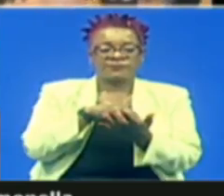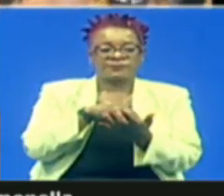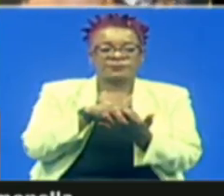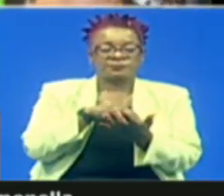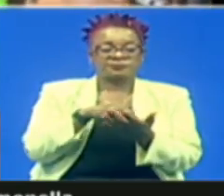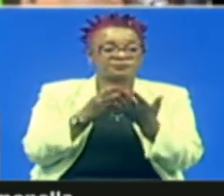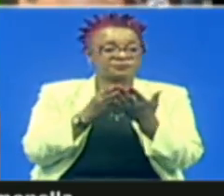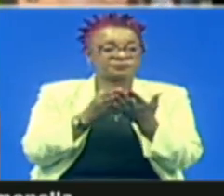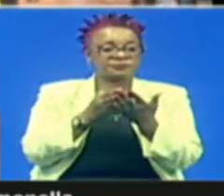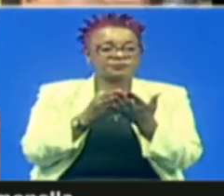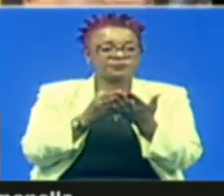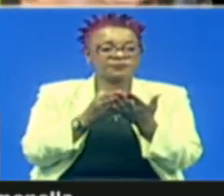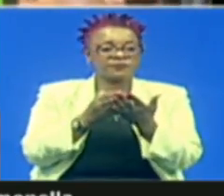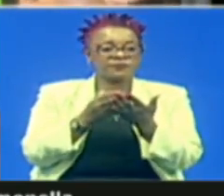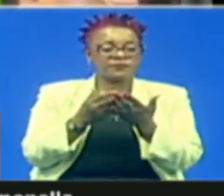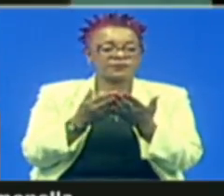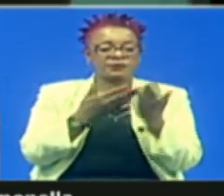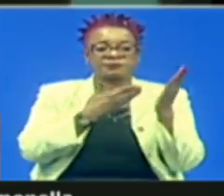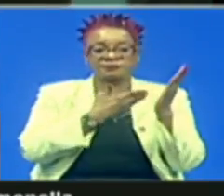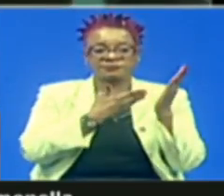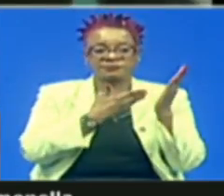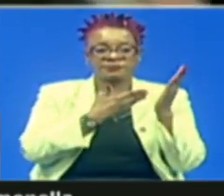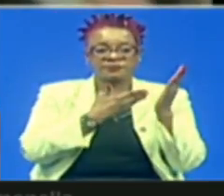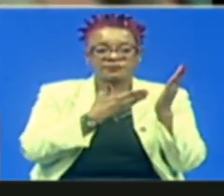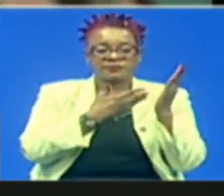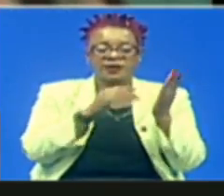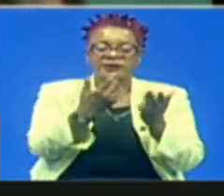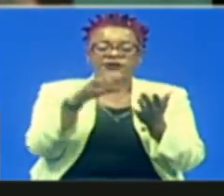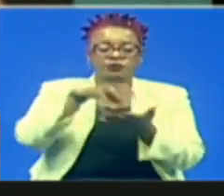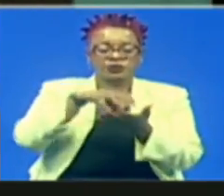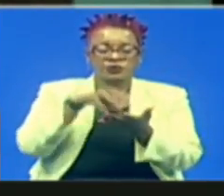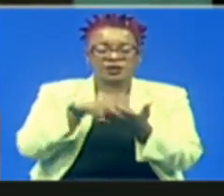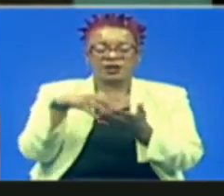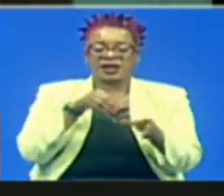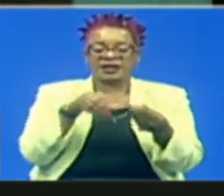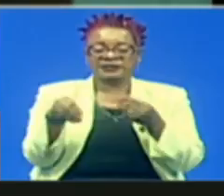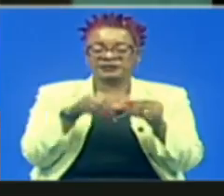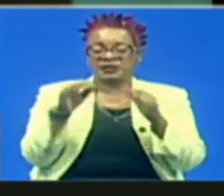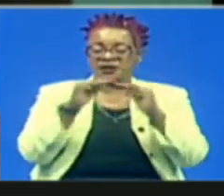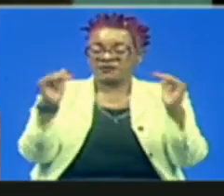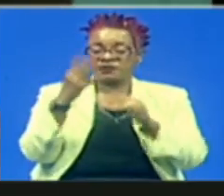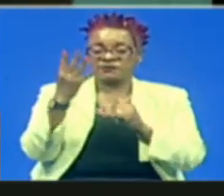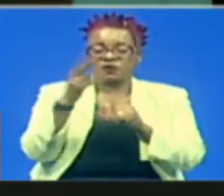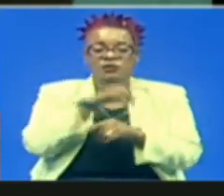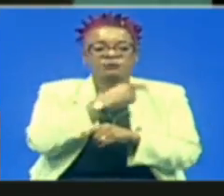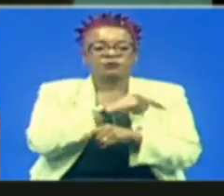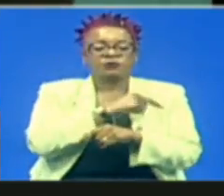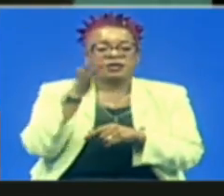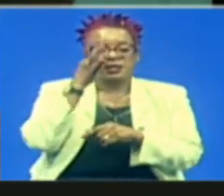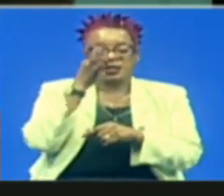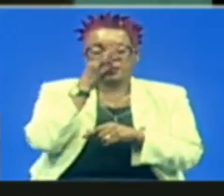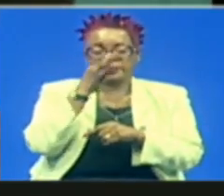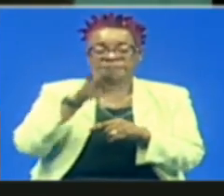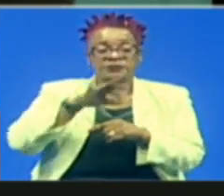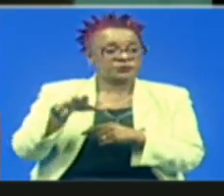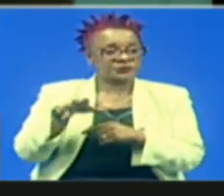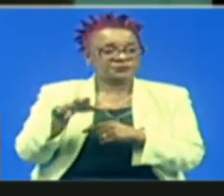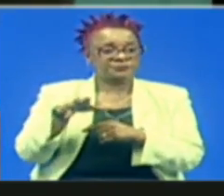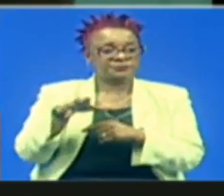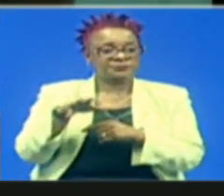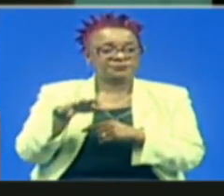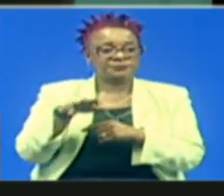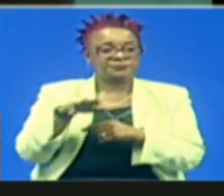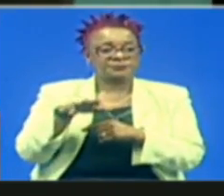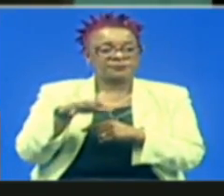This is the situation in Karatina Level 4 Hospital in Nyeri County. An influx of